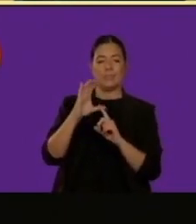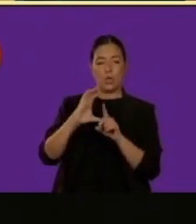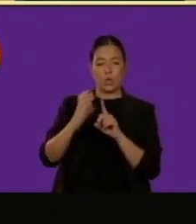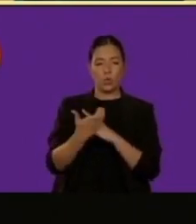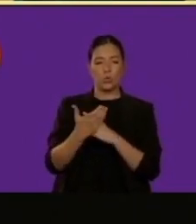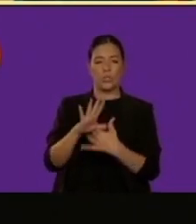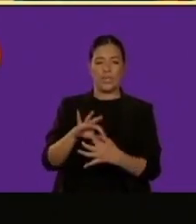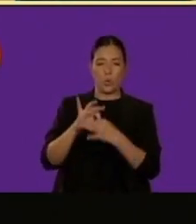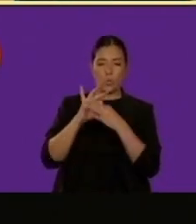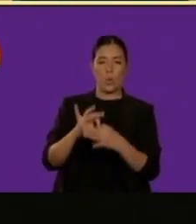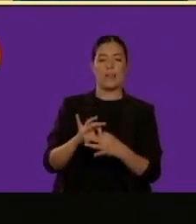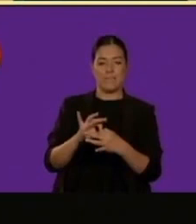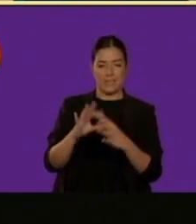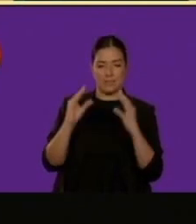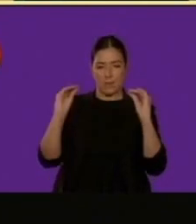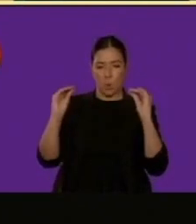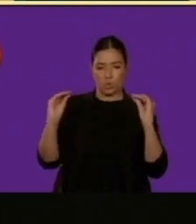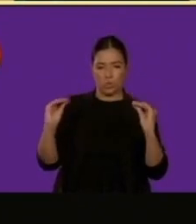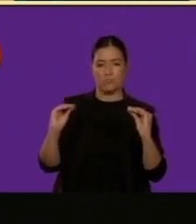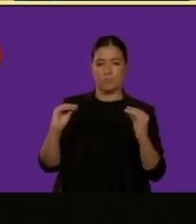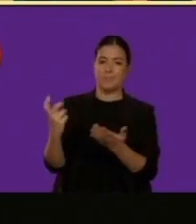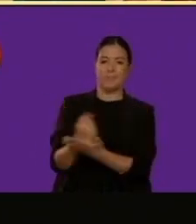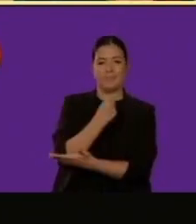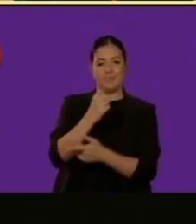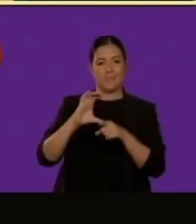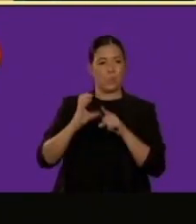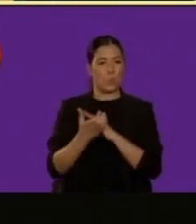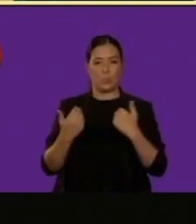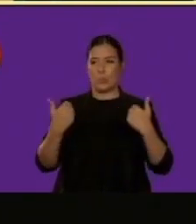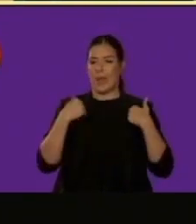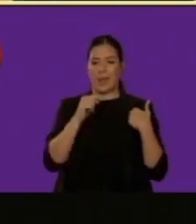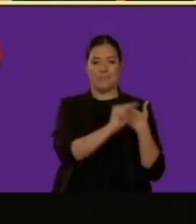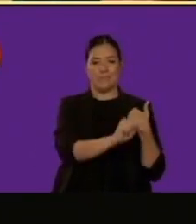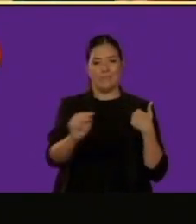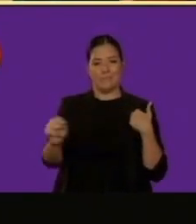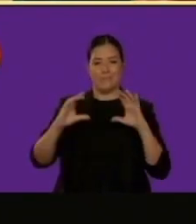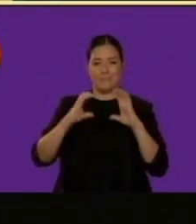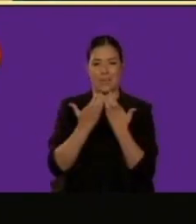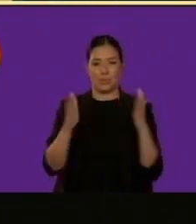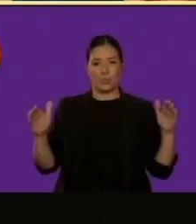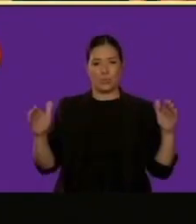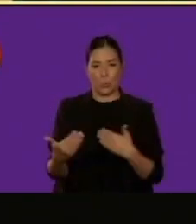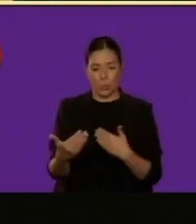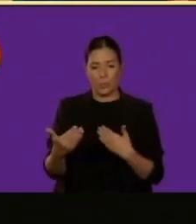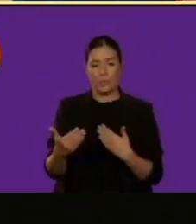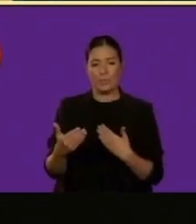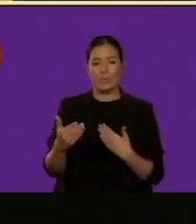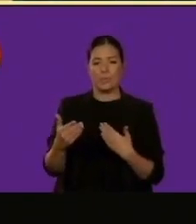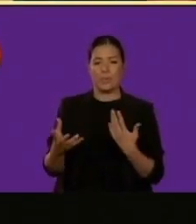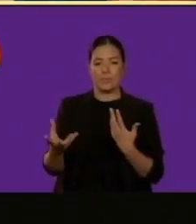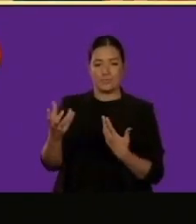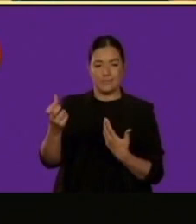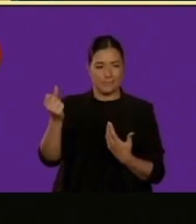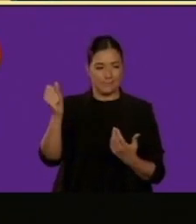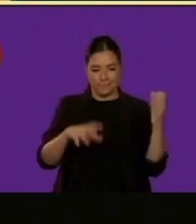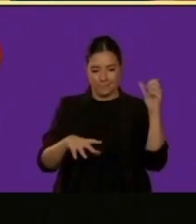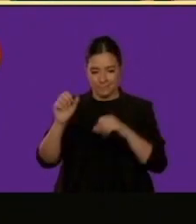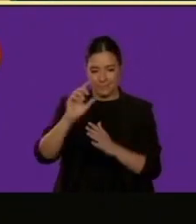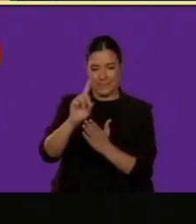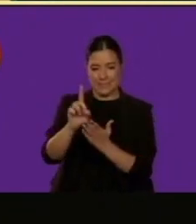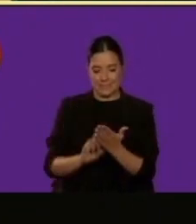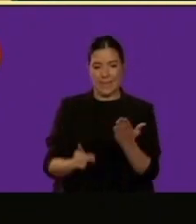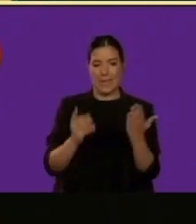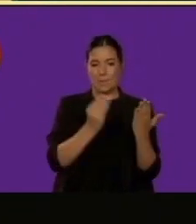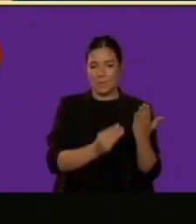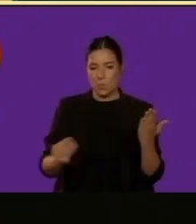And these students, Anna and Ainoa, designed a workshop where children first explored